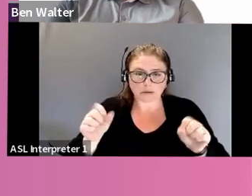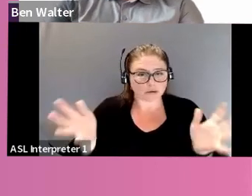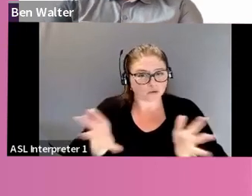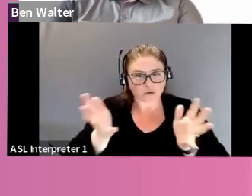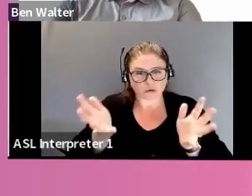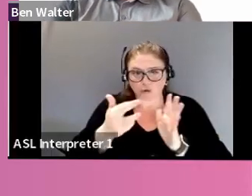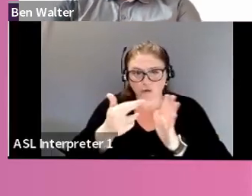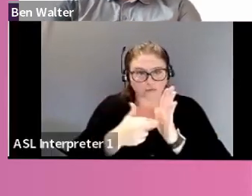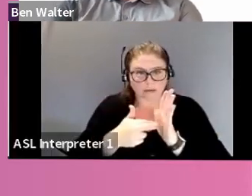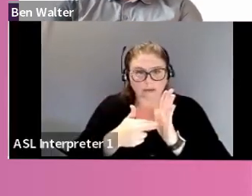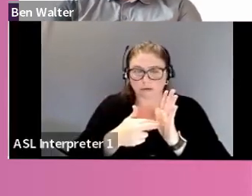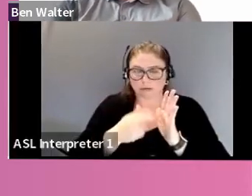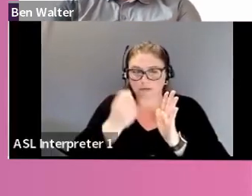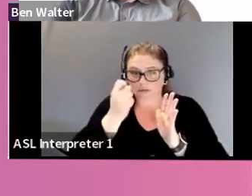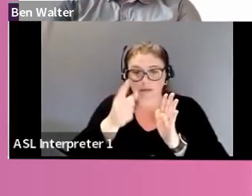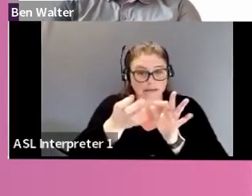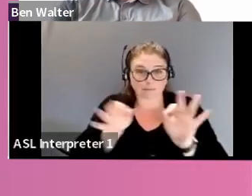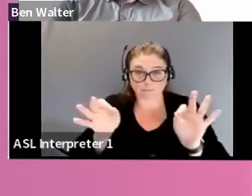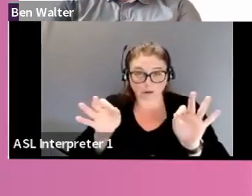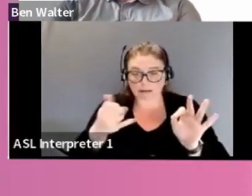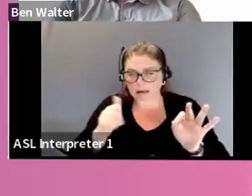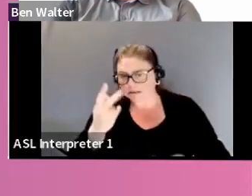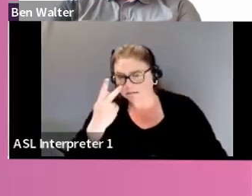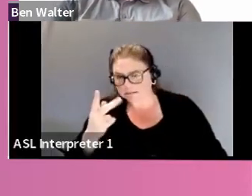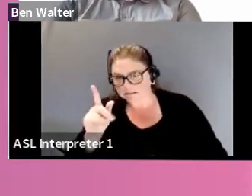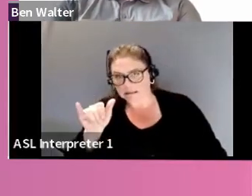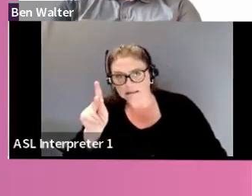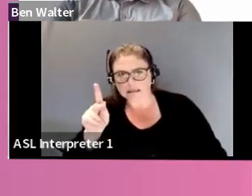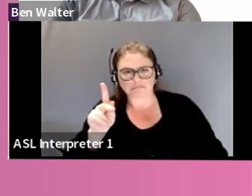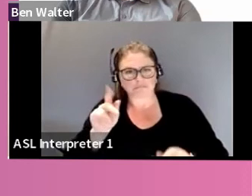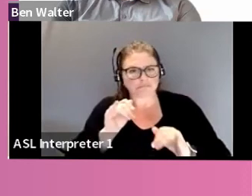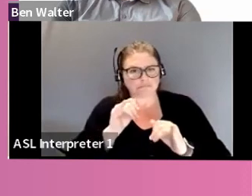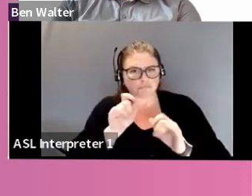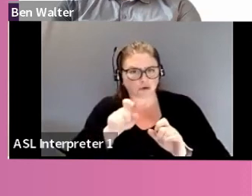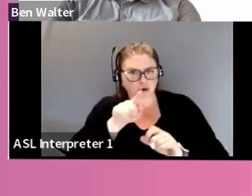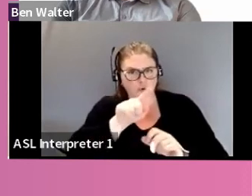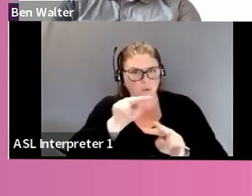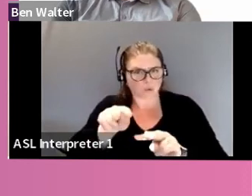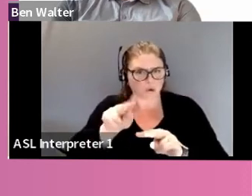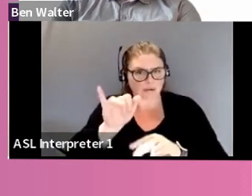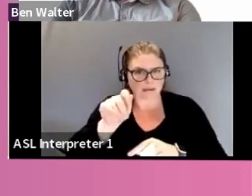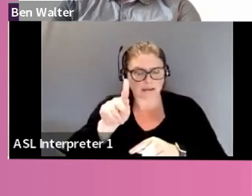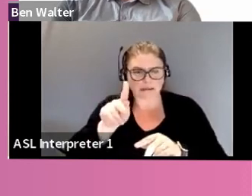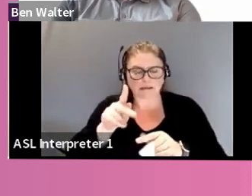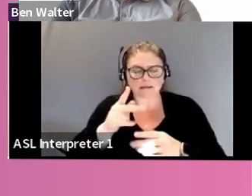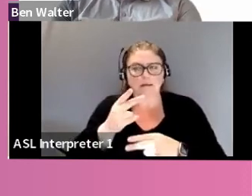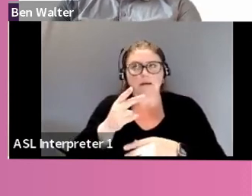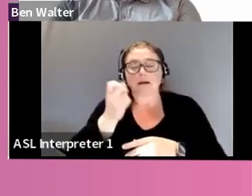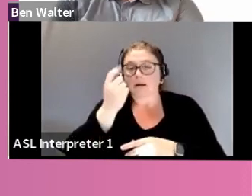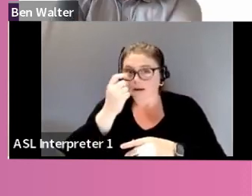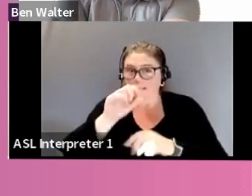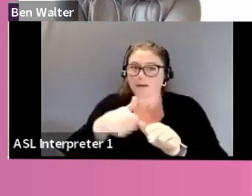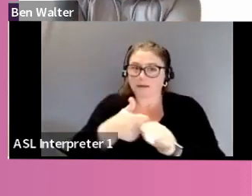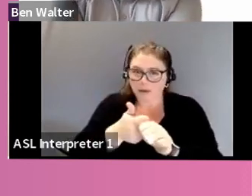link in the chat, I can still see it on my end. So I think all of you should be able to see it as well. It will apply that Innovation Guelph X code.